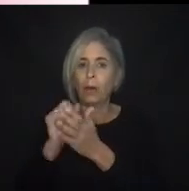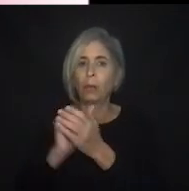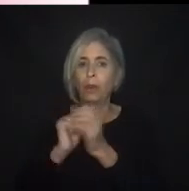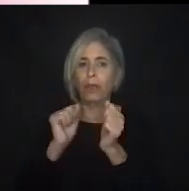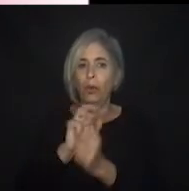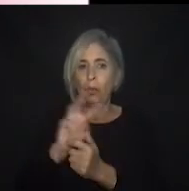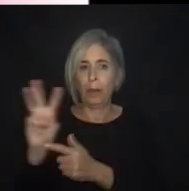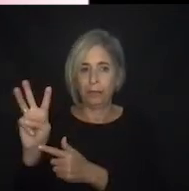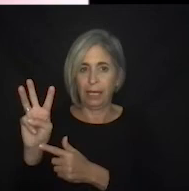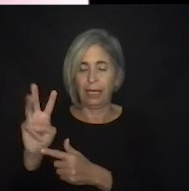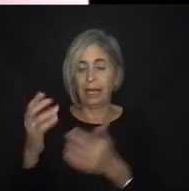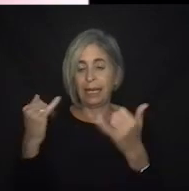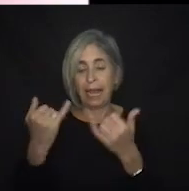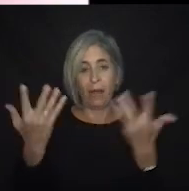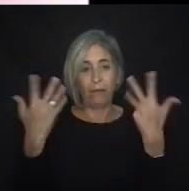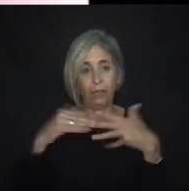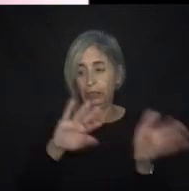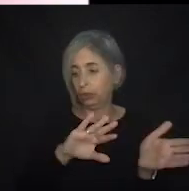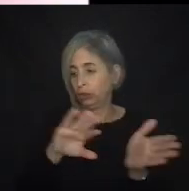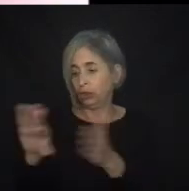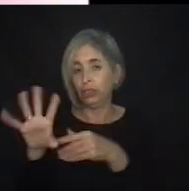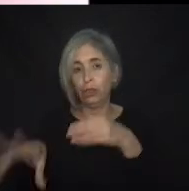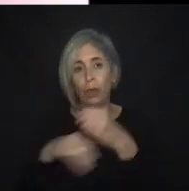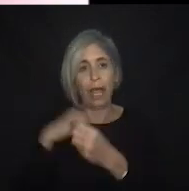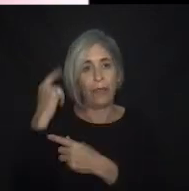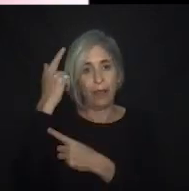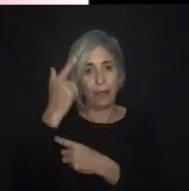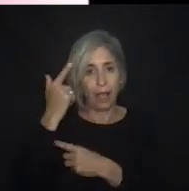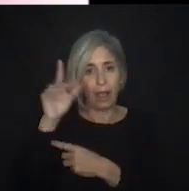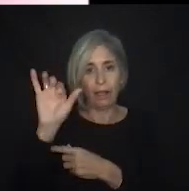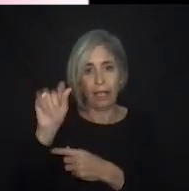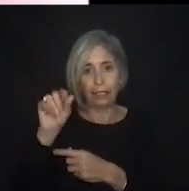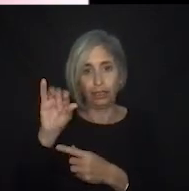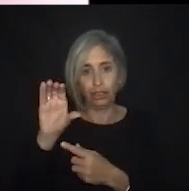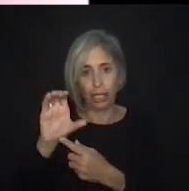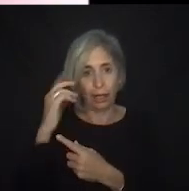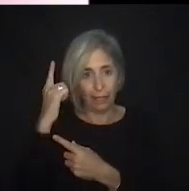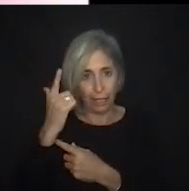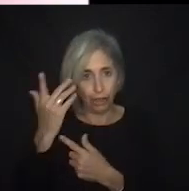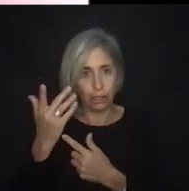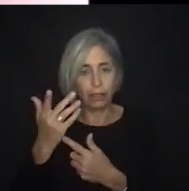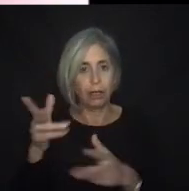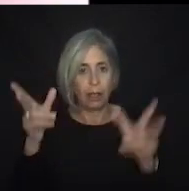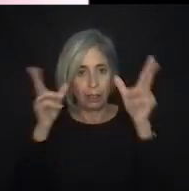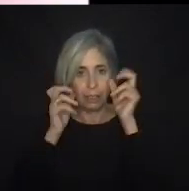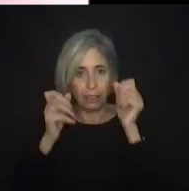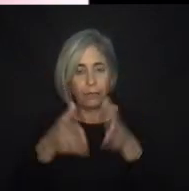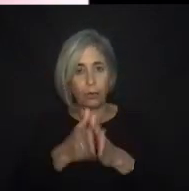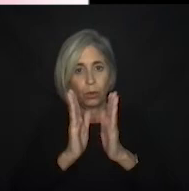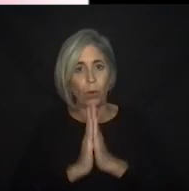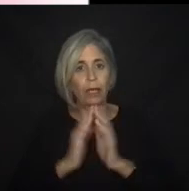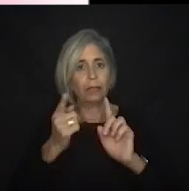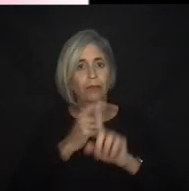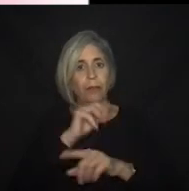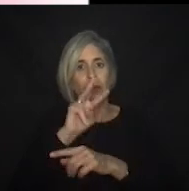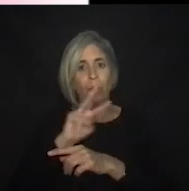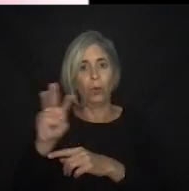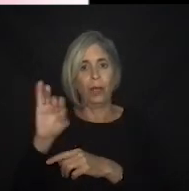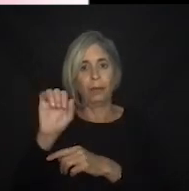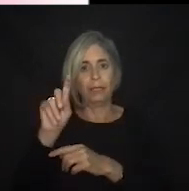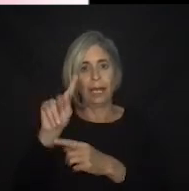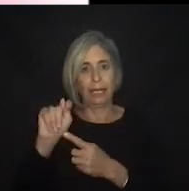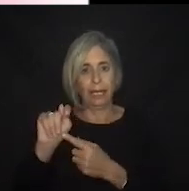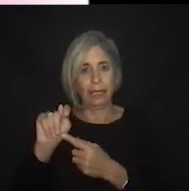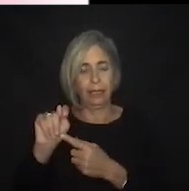Now that we've got that covered, let's go ahead and add the logic for the WebSocket server to listen for requests from the WebSocket that we set up in the front